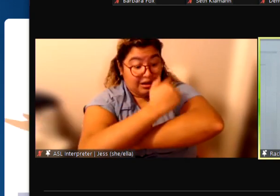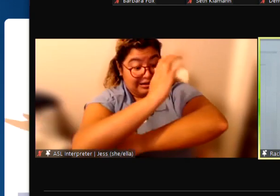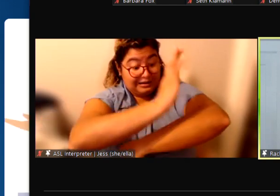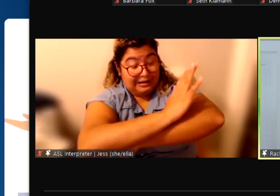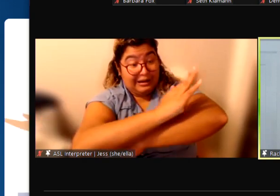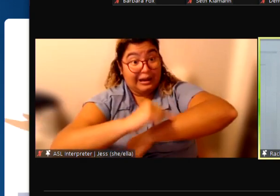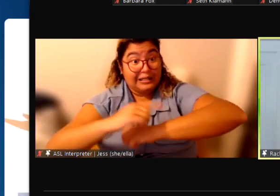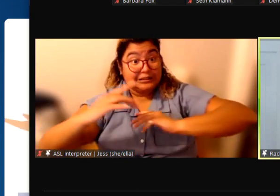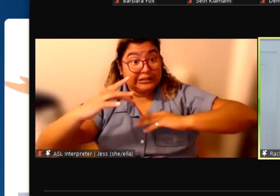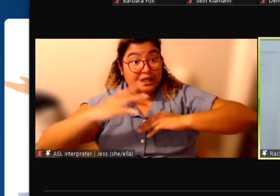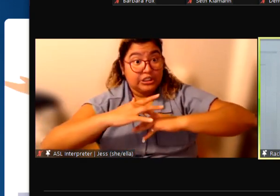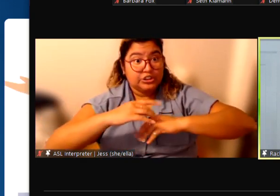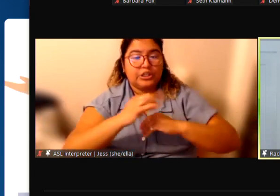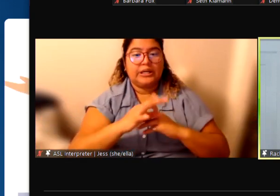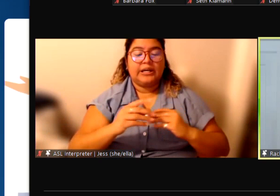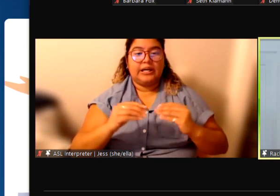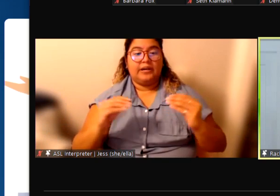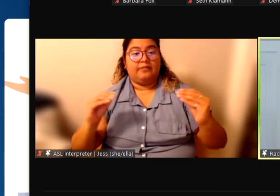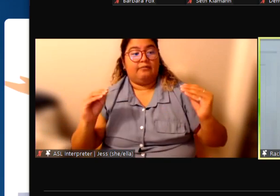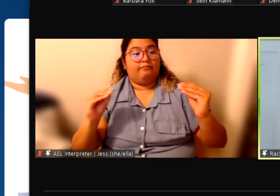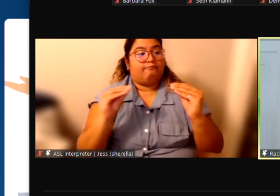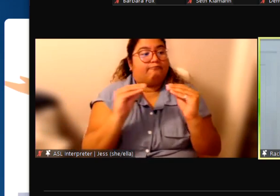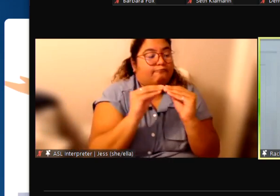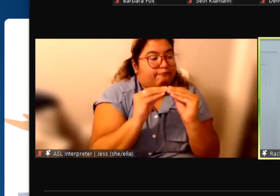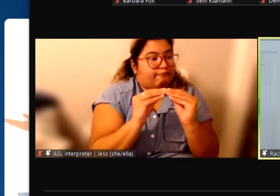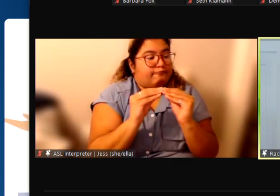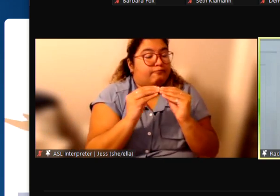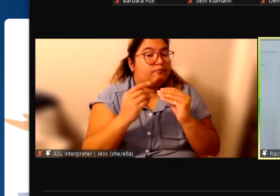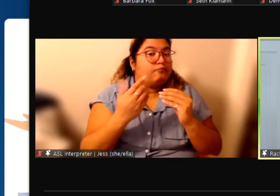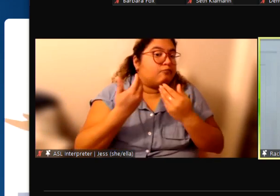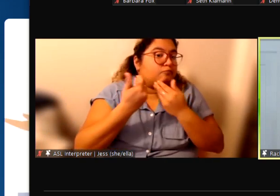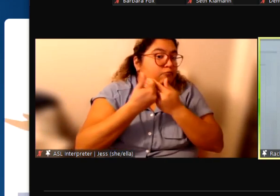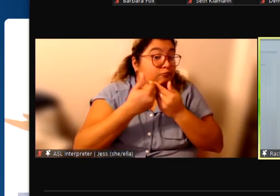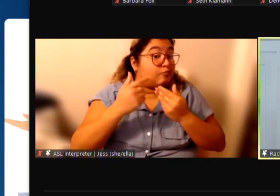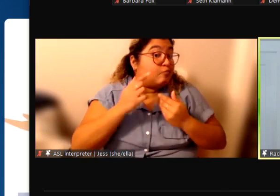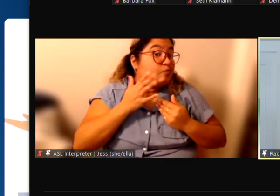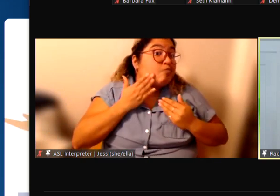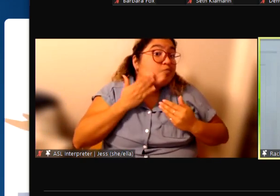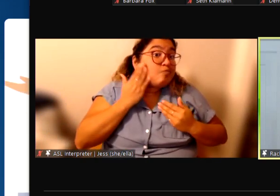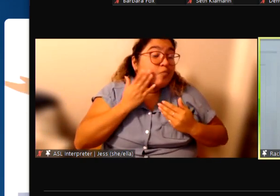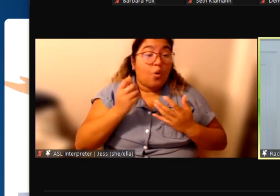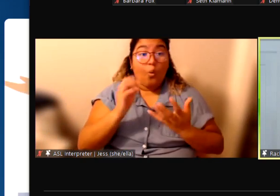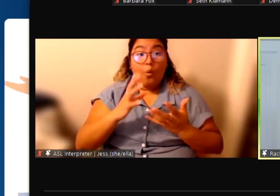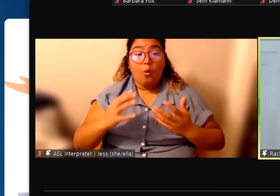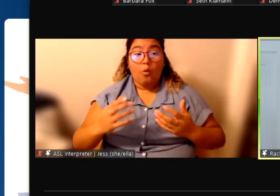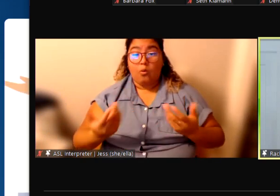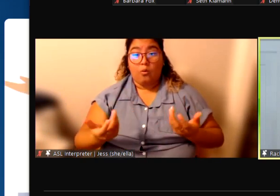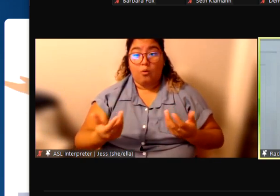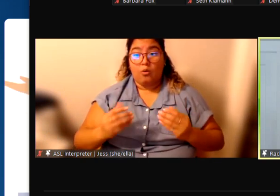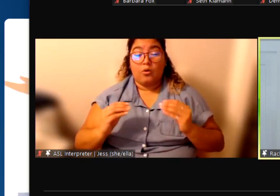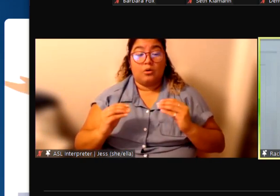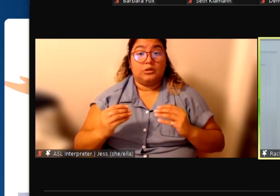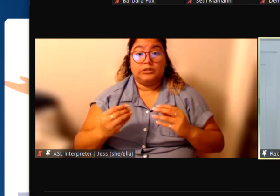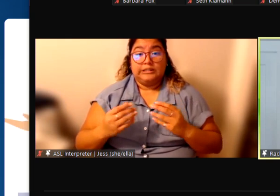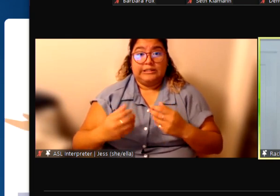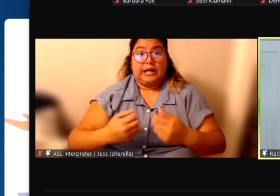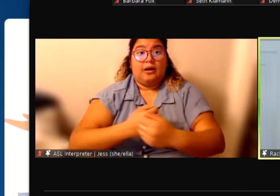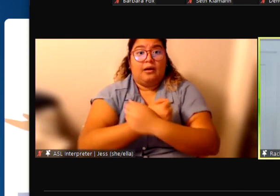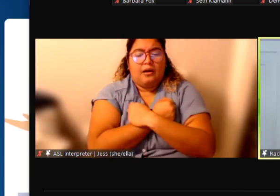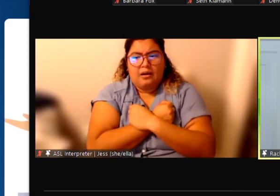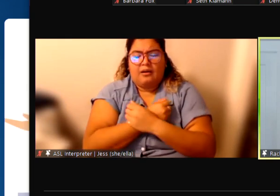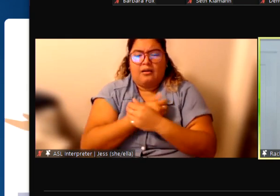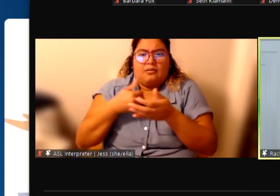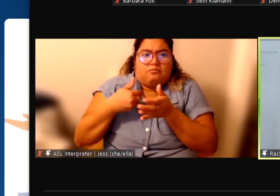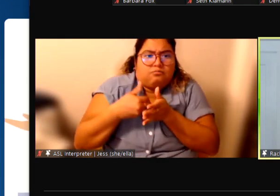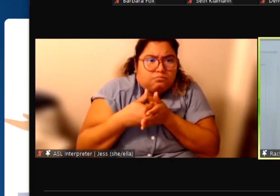kissing, cuddling with other people, those are the types of things that could potentially result in transmission